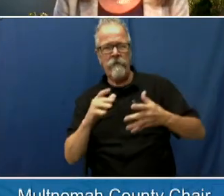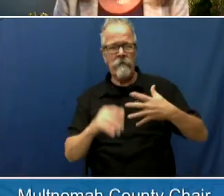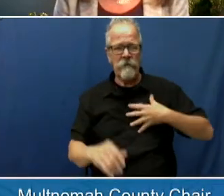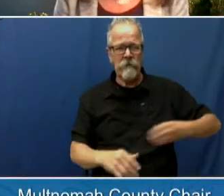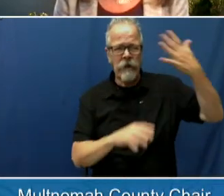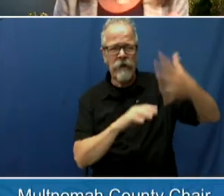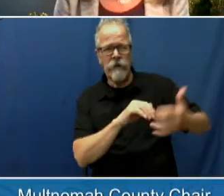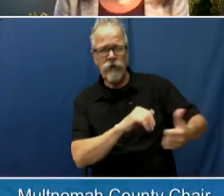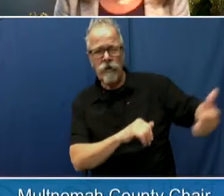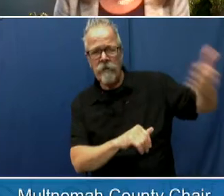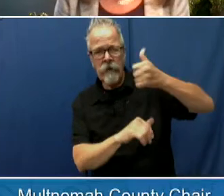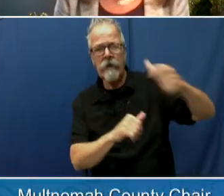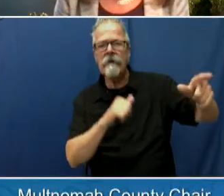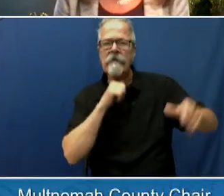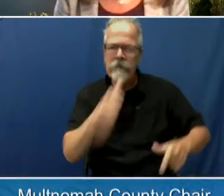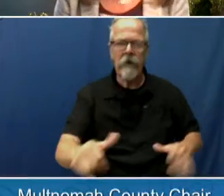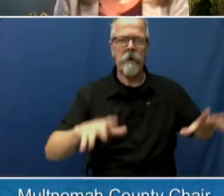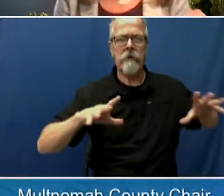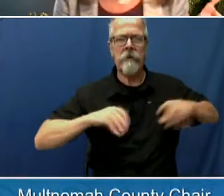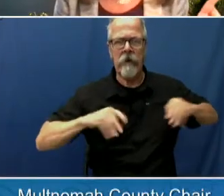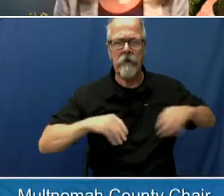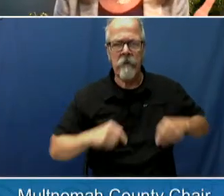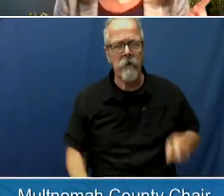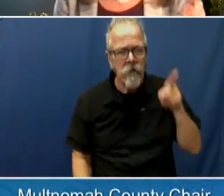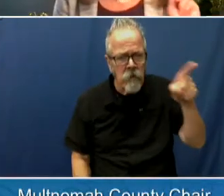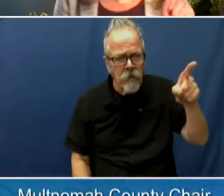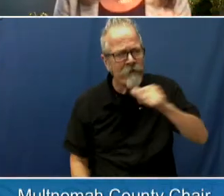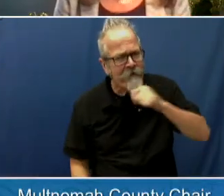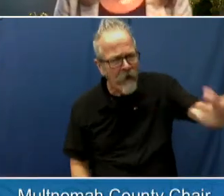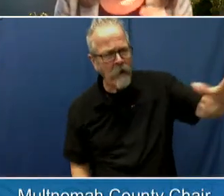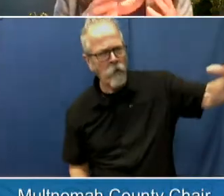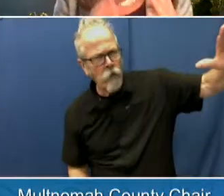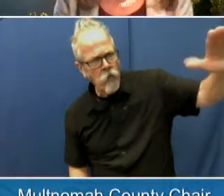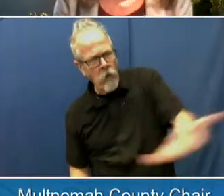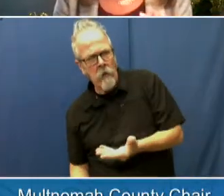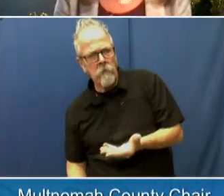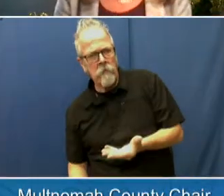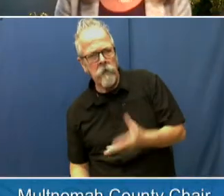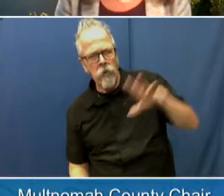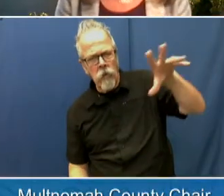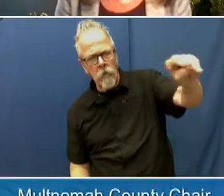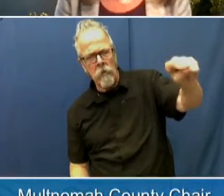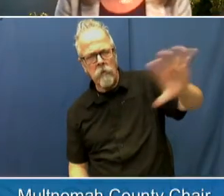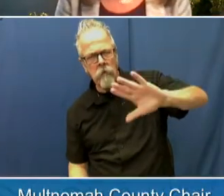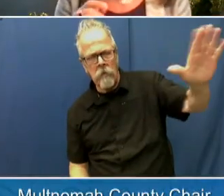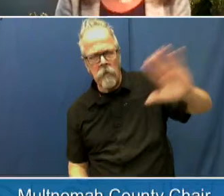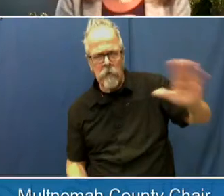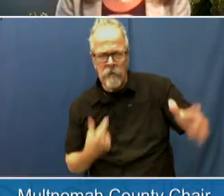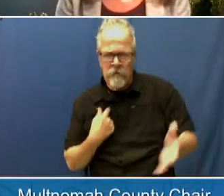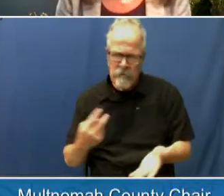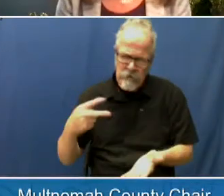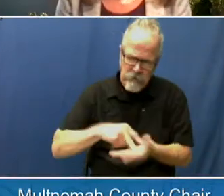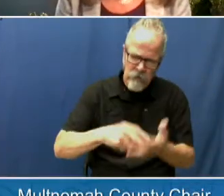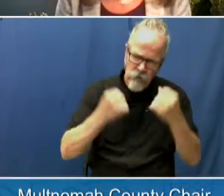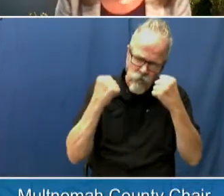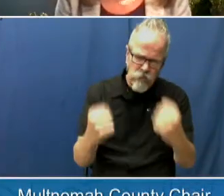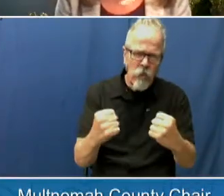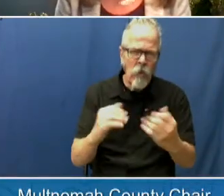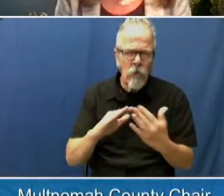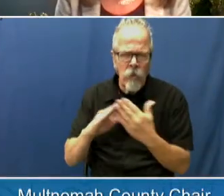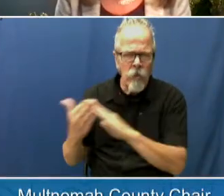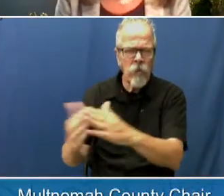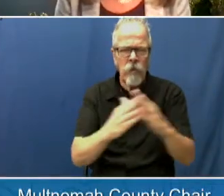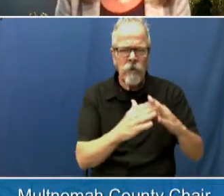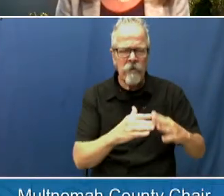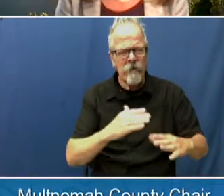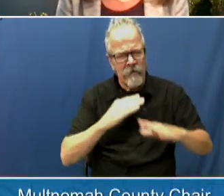welcome here. Not this weekend, not ever. And I stand firmly with the community to denounce these ideologies of